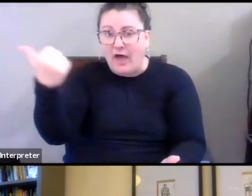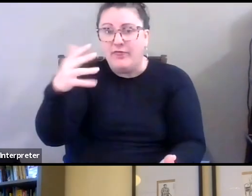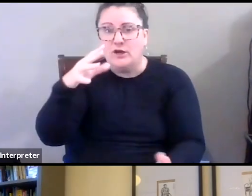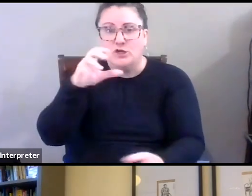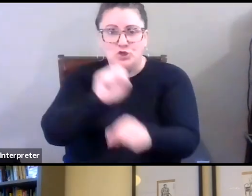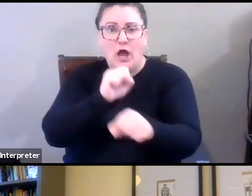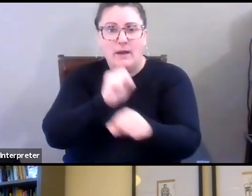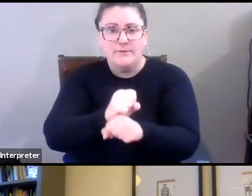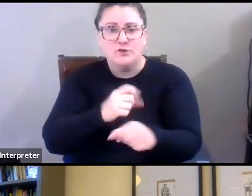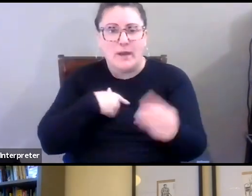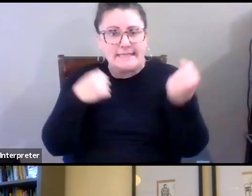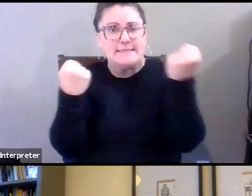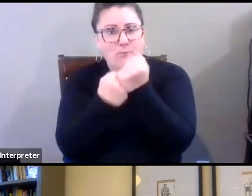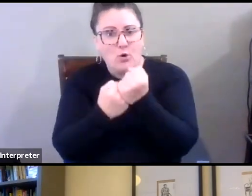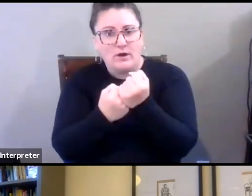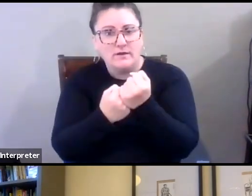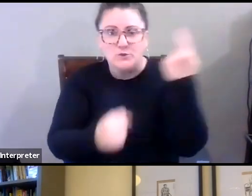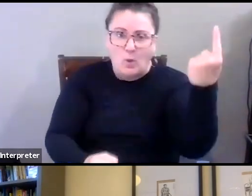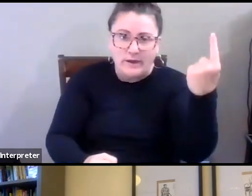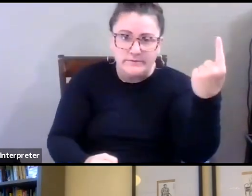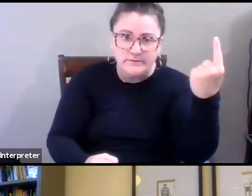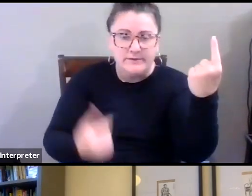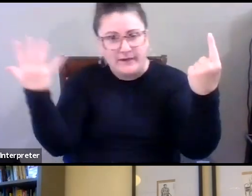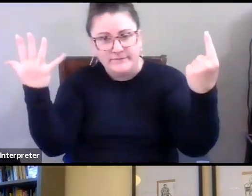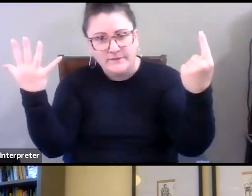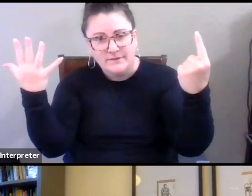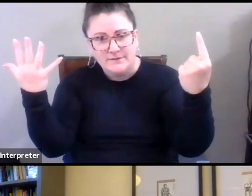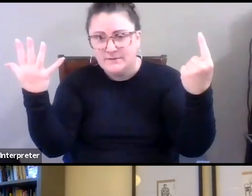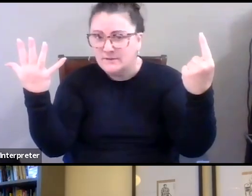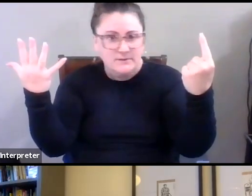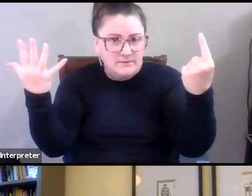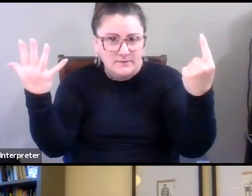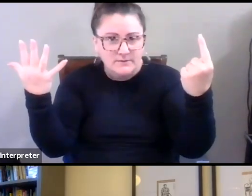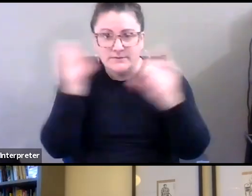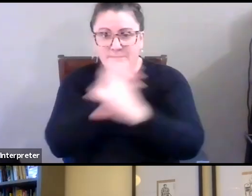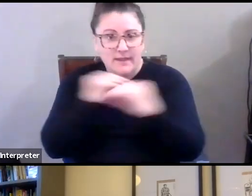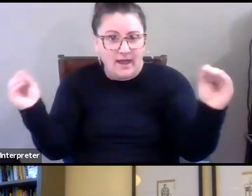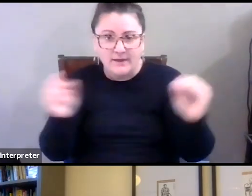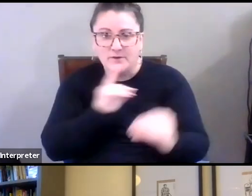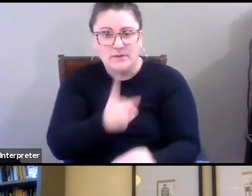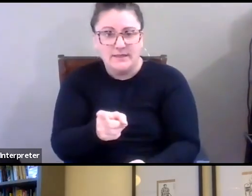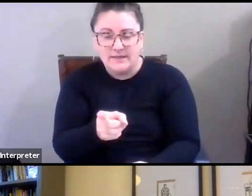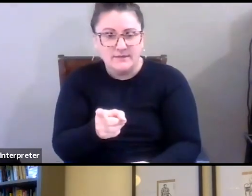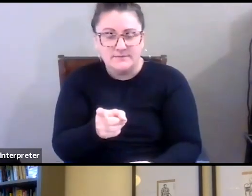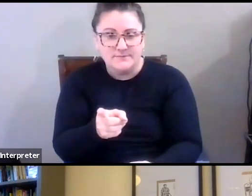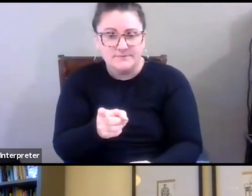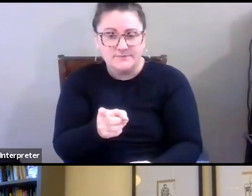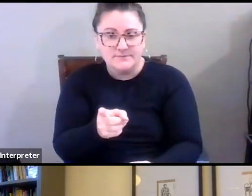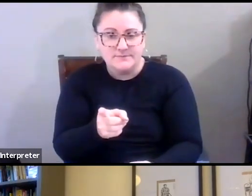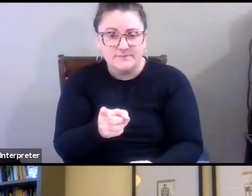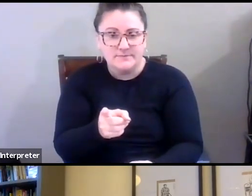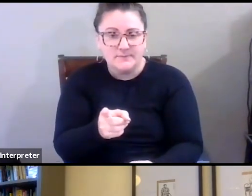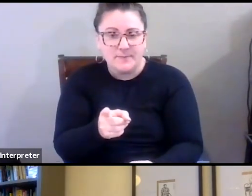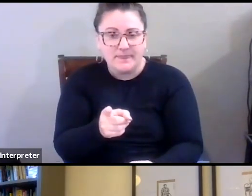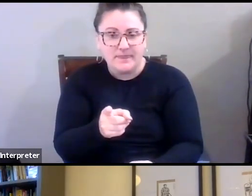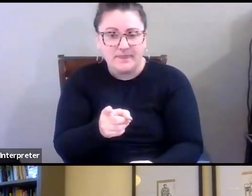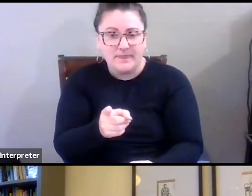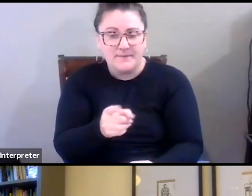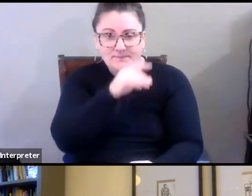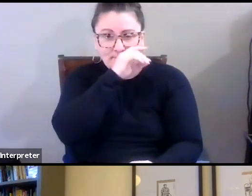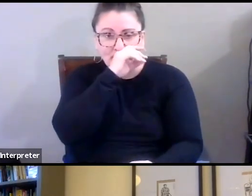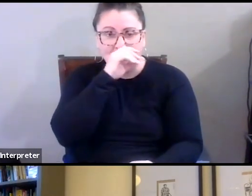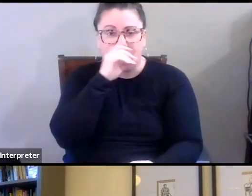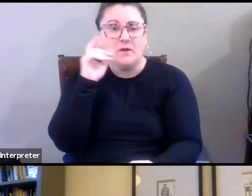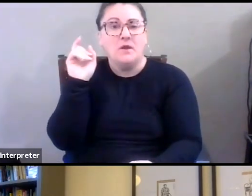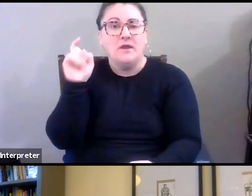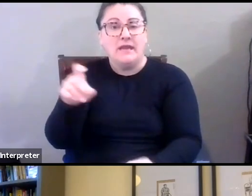get so I can support this one. And it was like, well, none, really, mm-hmm. none, you know, you're just going to have to, you're